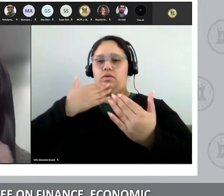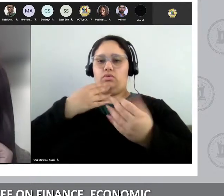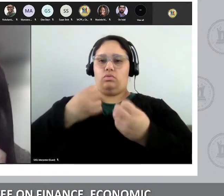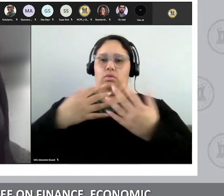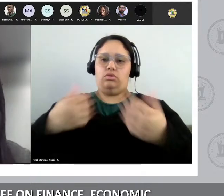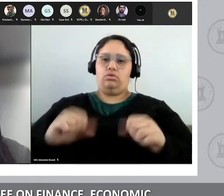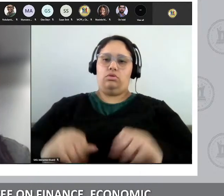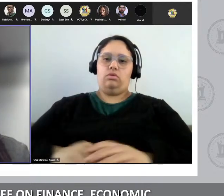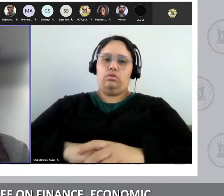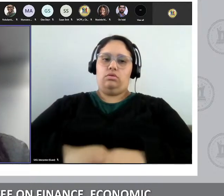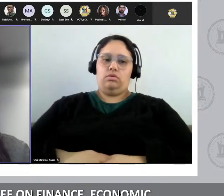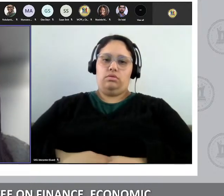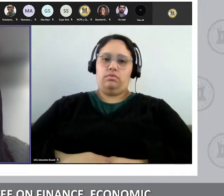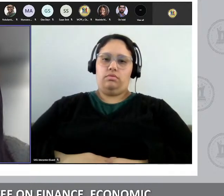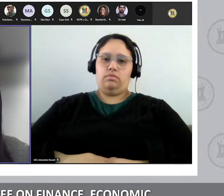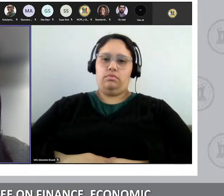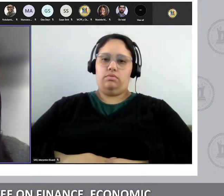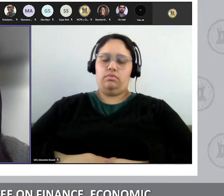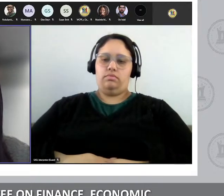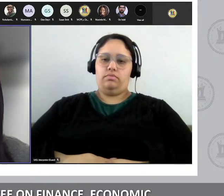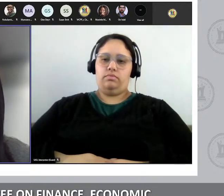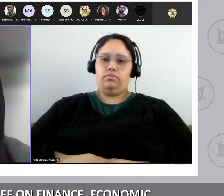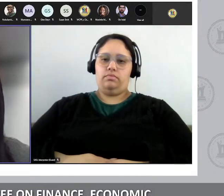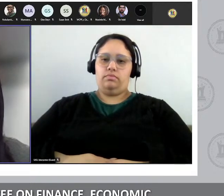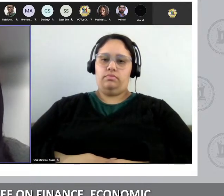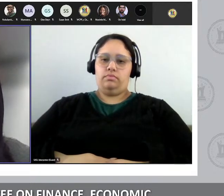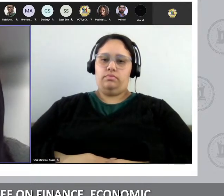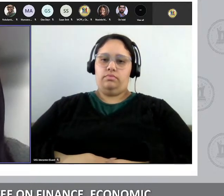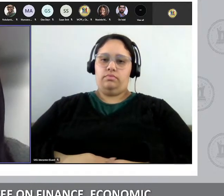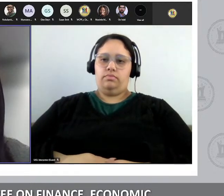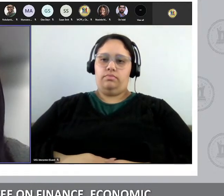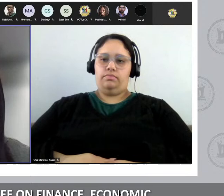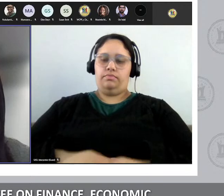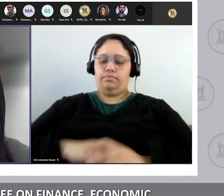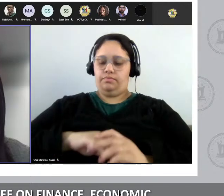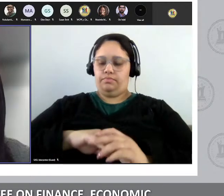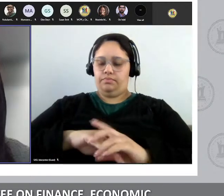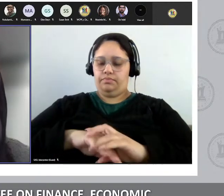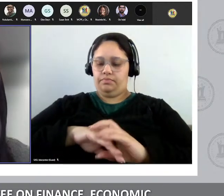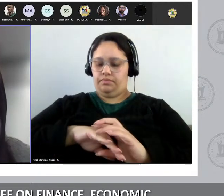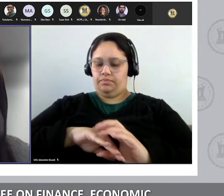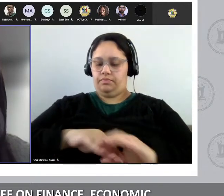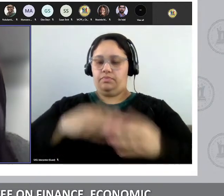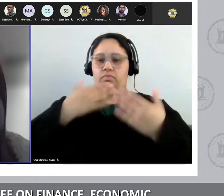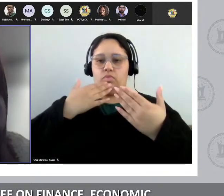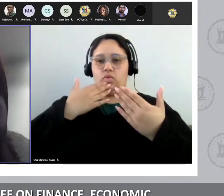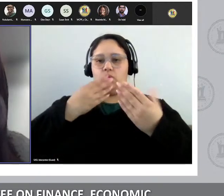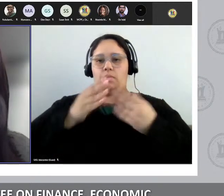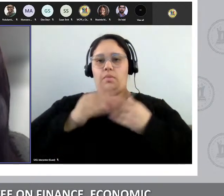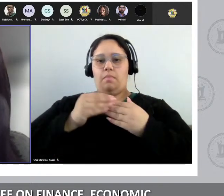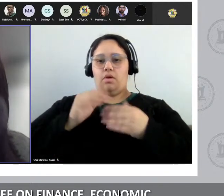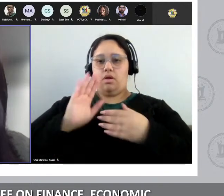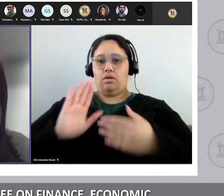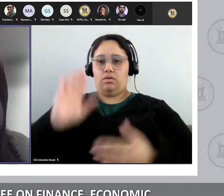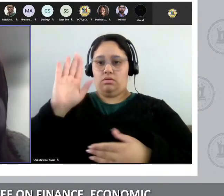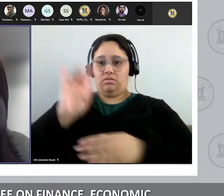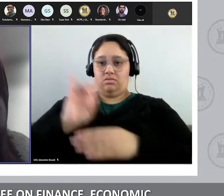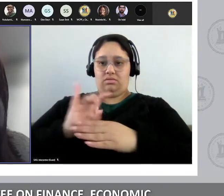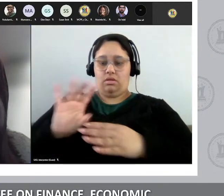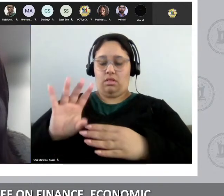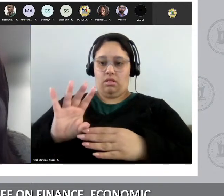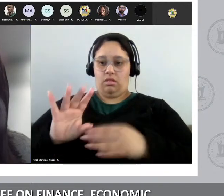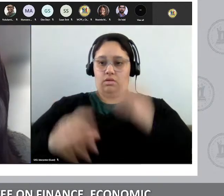Chair. Thank you very much, Member. I would, Member, your hand is still up. I'm not sure if you wanted to come in